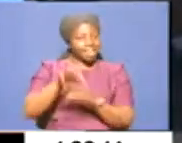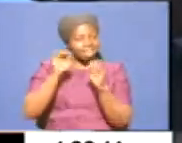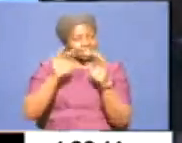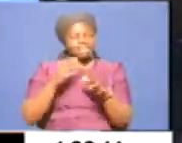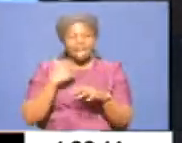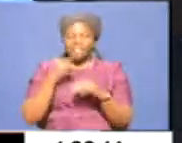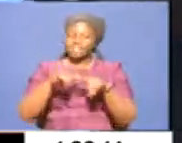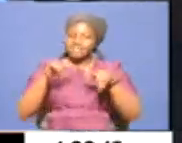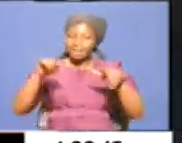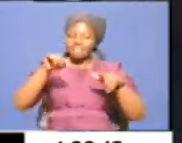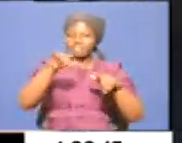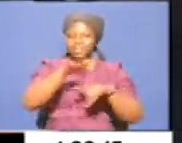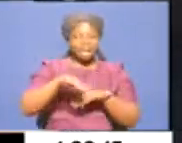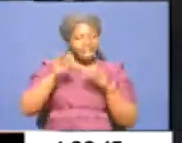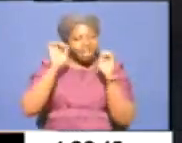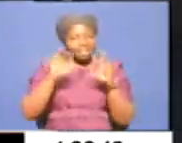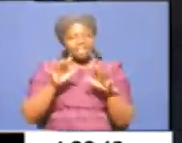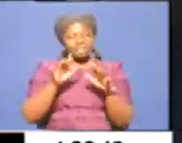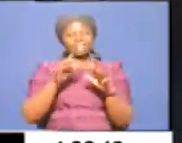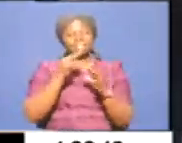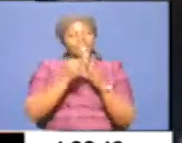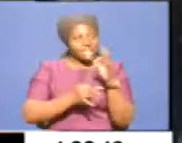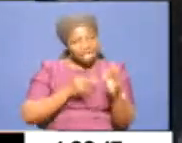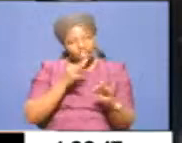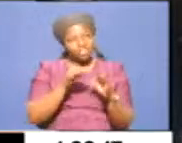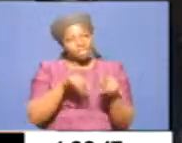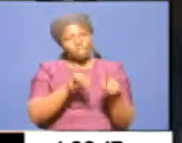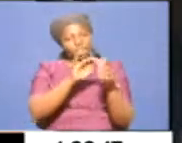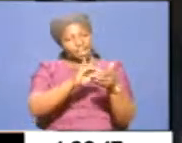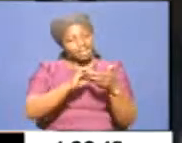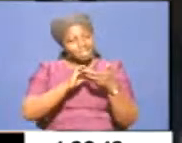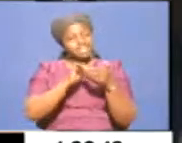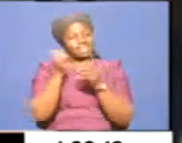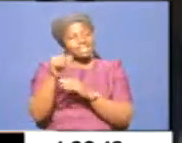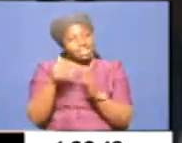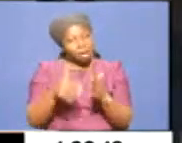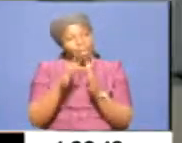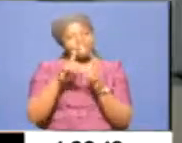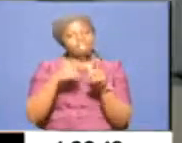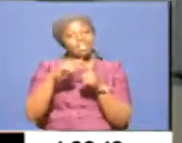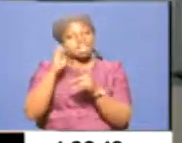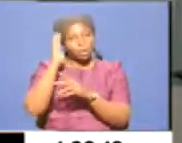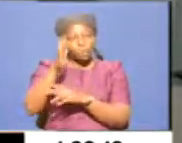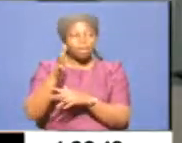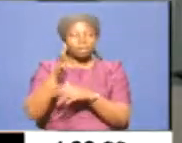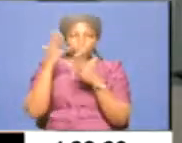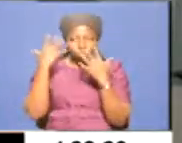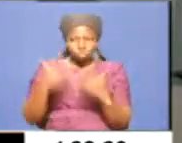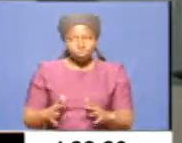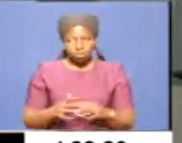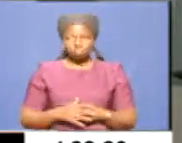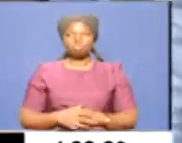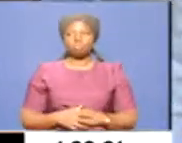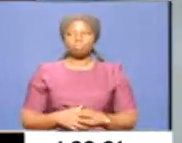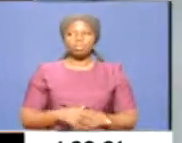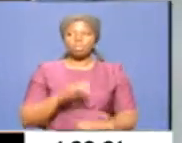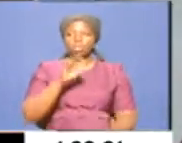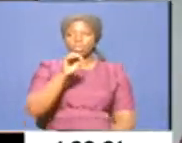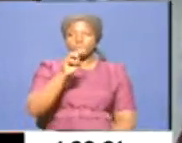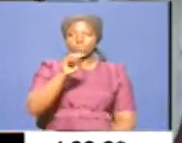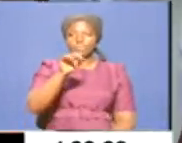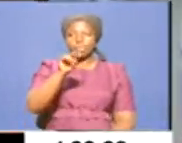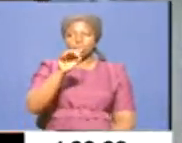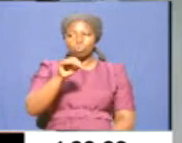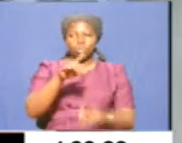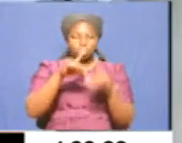land in this area. Yeah. If at all they are engaged in any way, they are going to lose the battle. Yeah. However, Omino dismissed the claims,